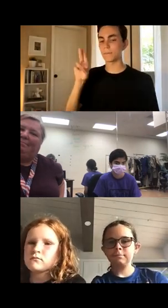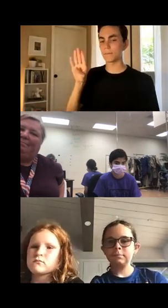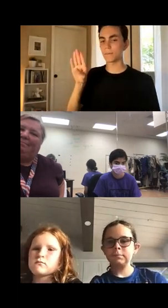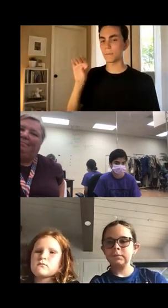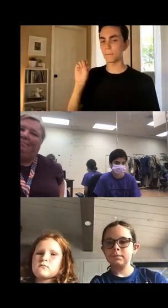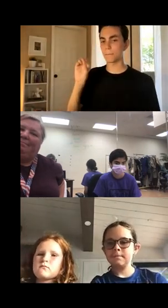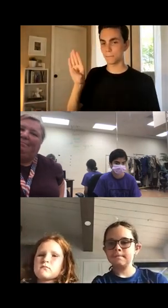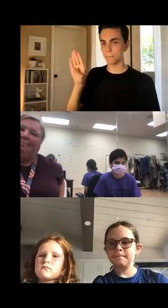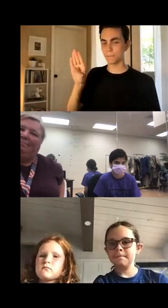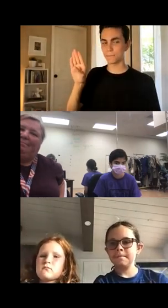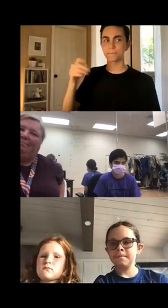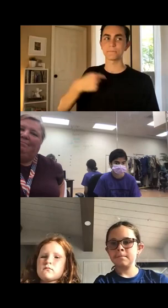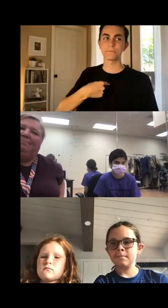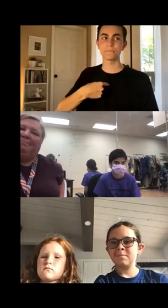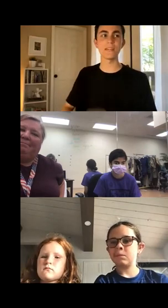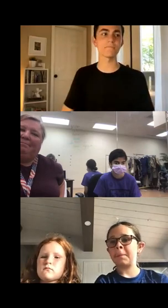name,